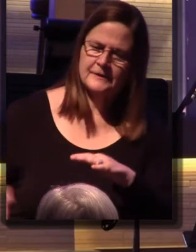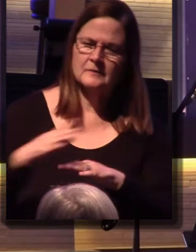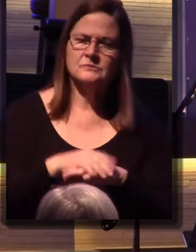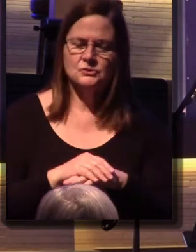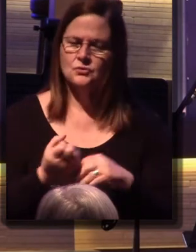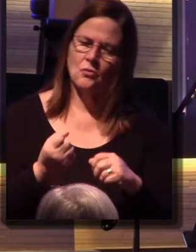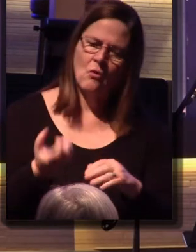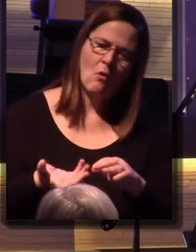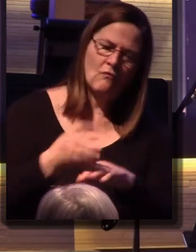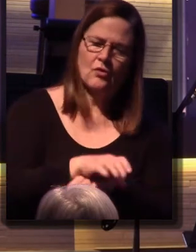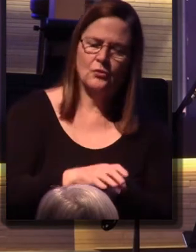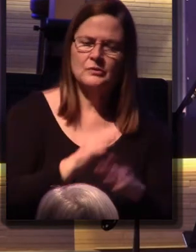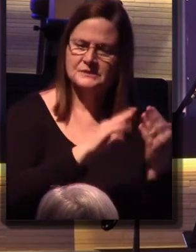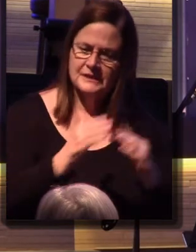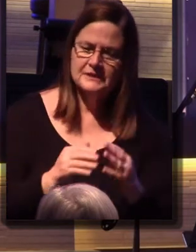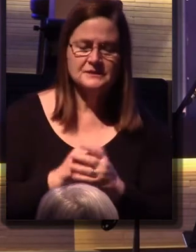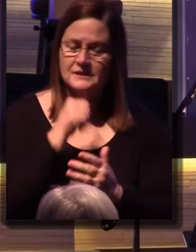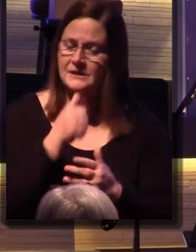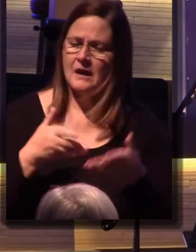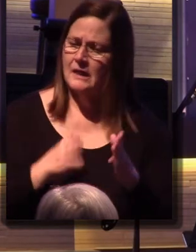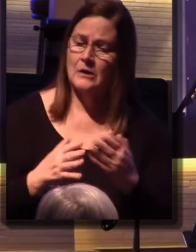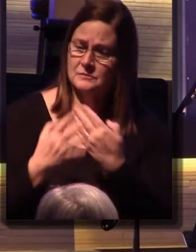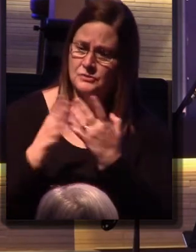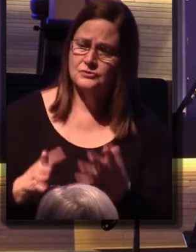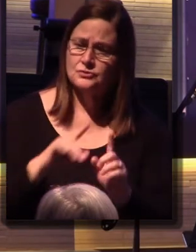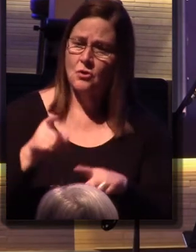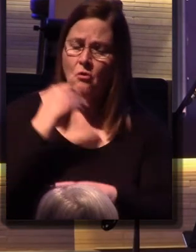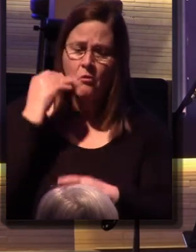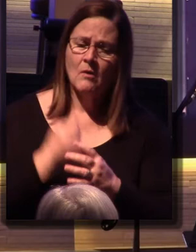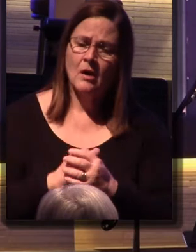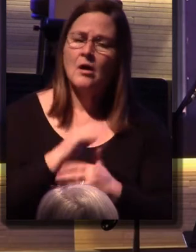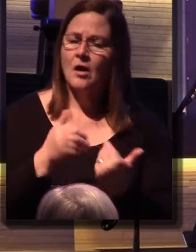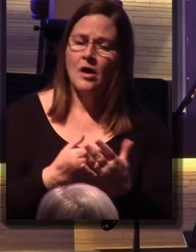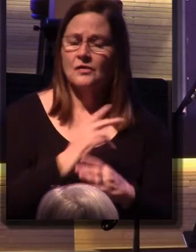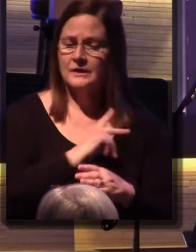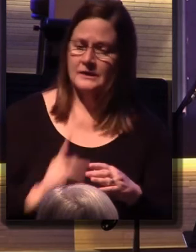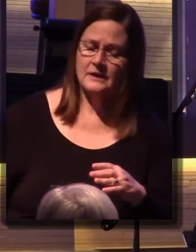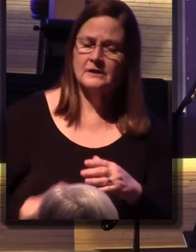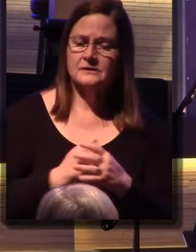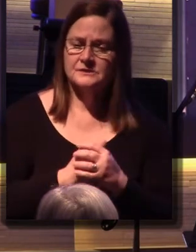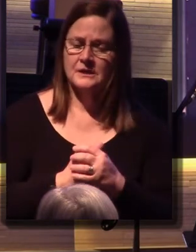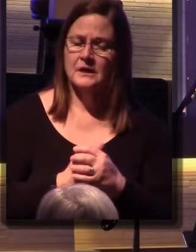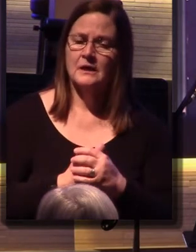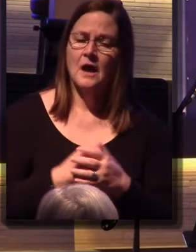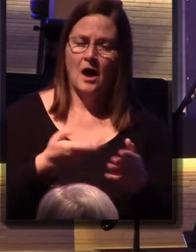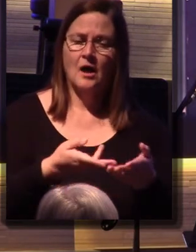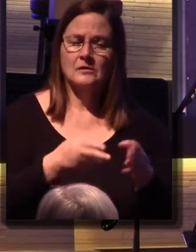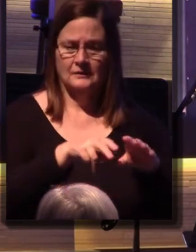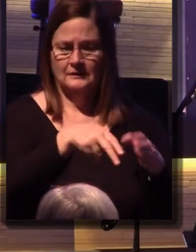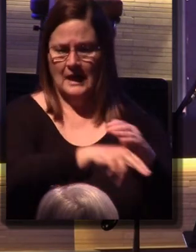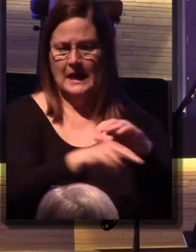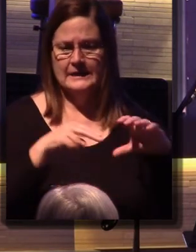the world like wilderness and overthrew its cities, who did not allow his prisoners to go home? All the kings of the nations lie in glory, each